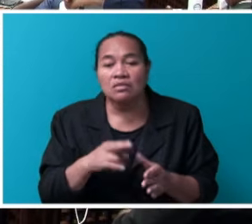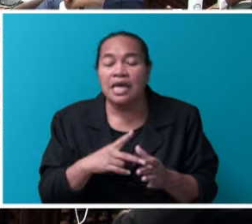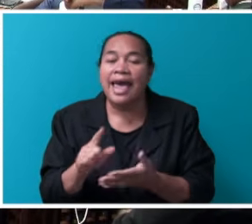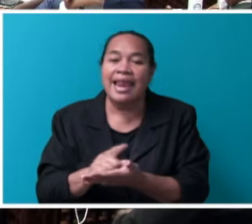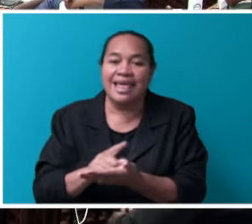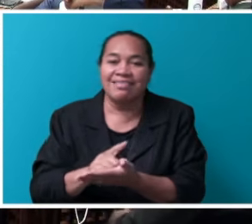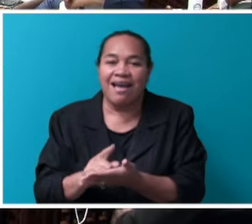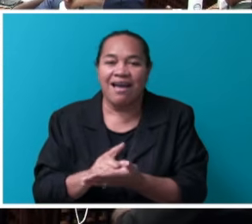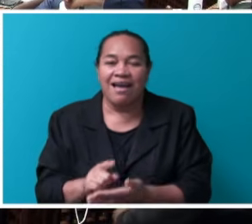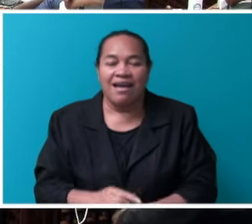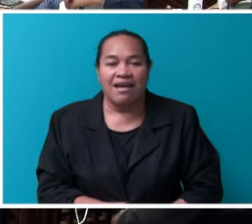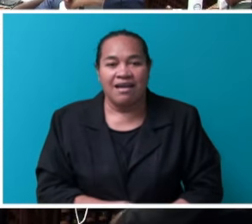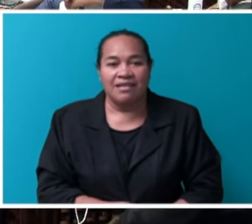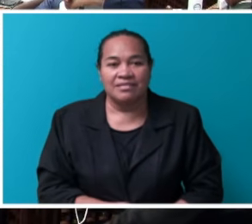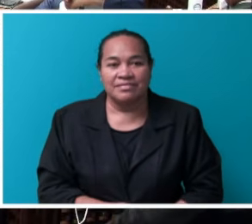date.